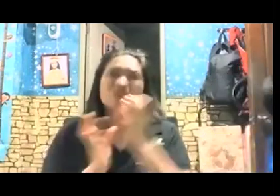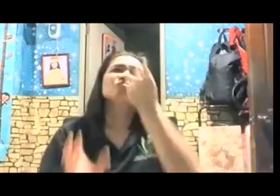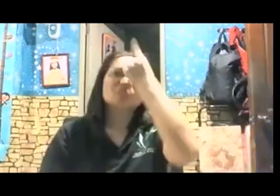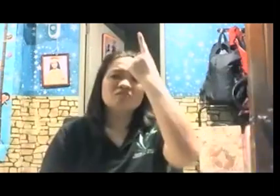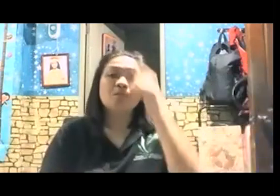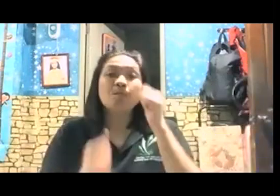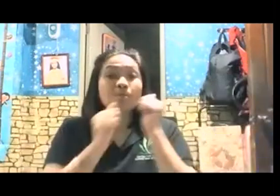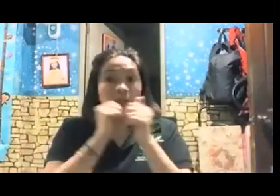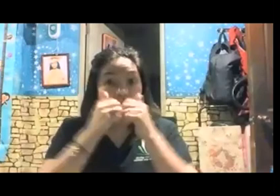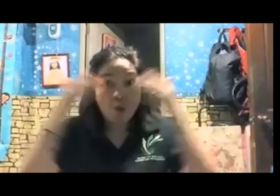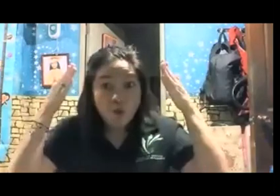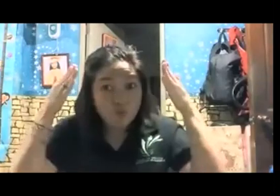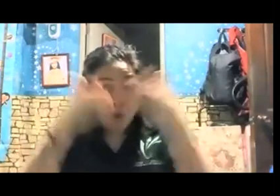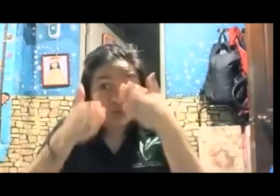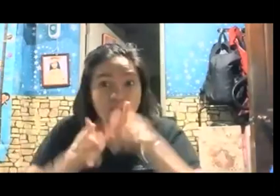many?